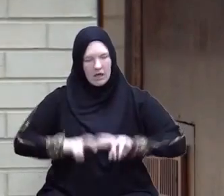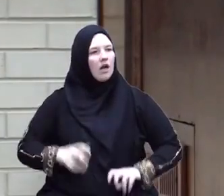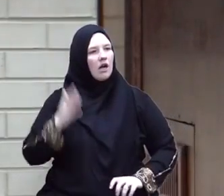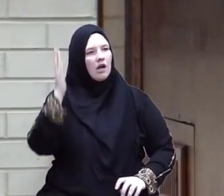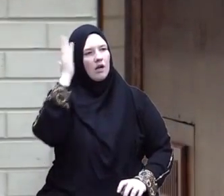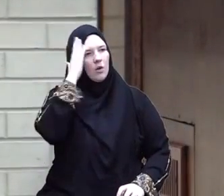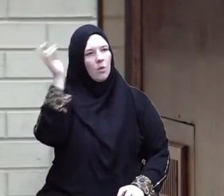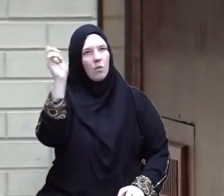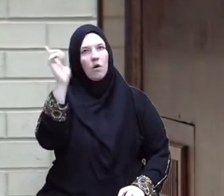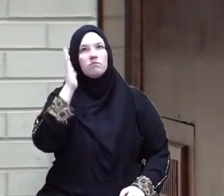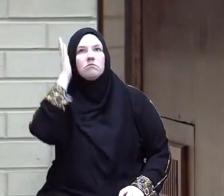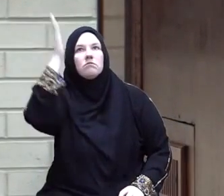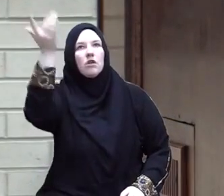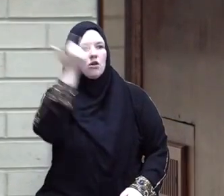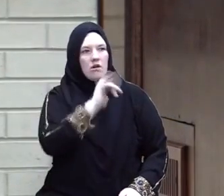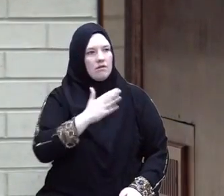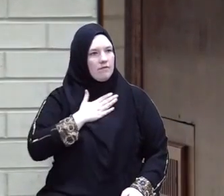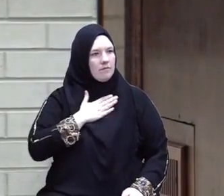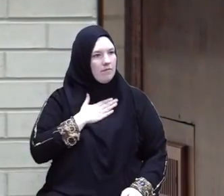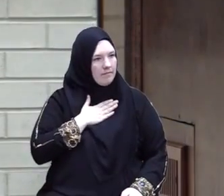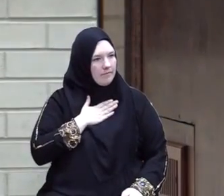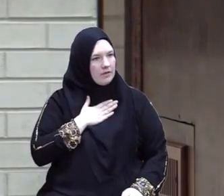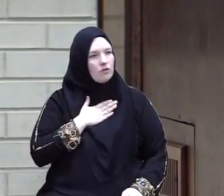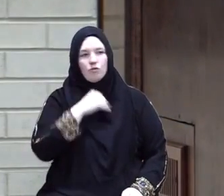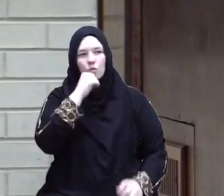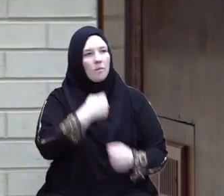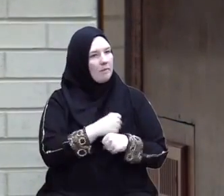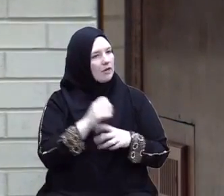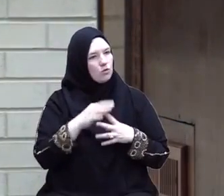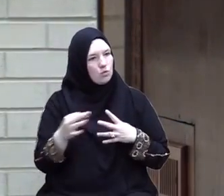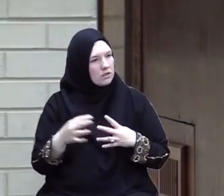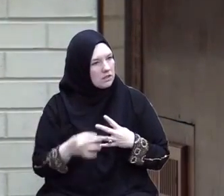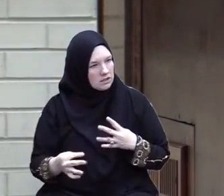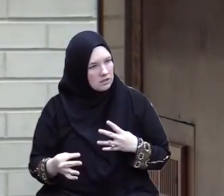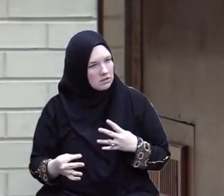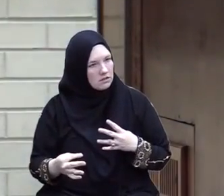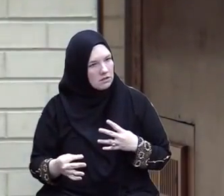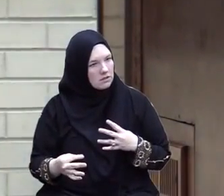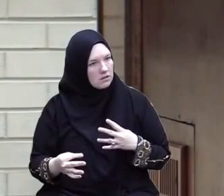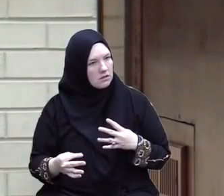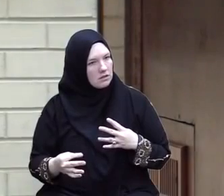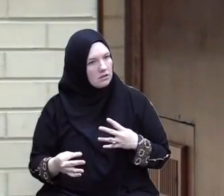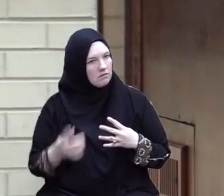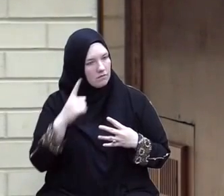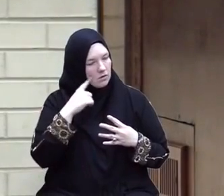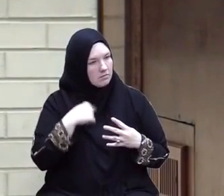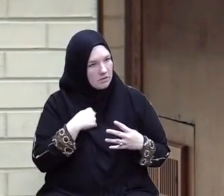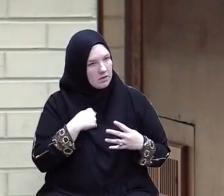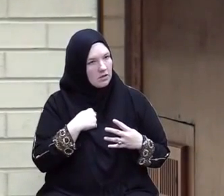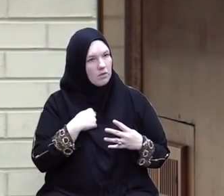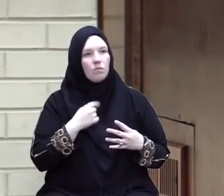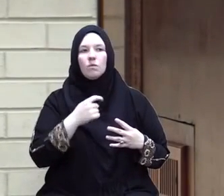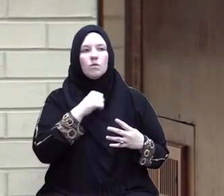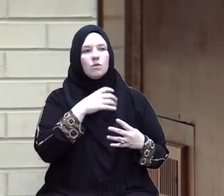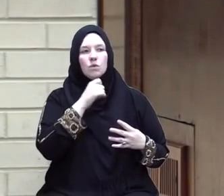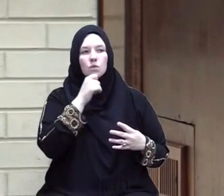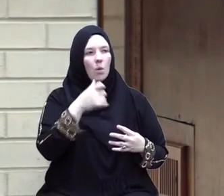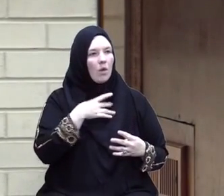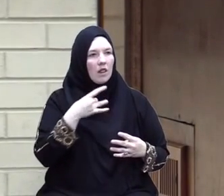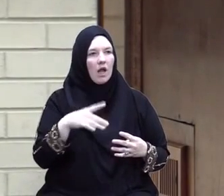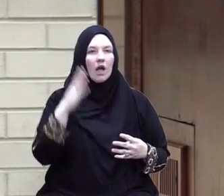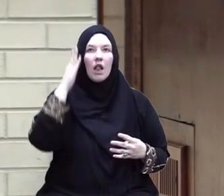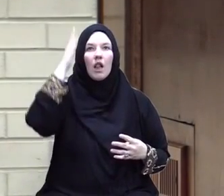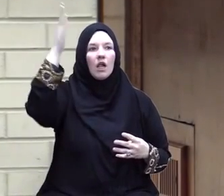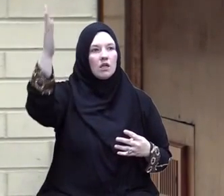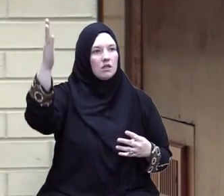and so that we do not make choices here and we don't like the destiny